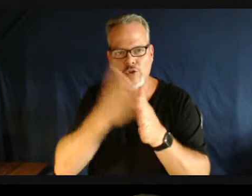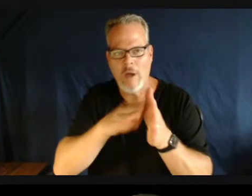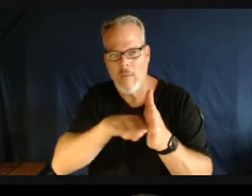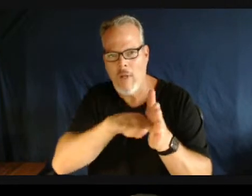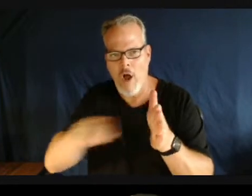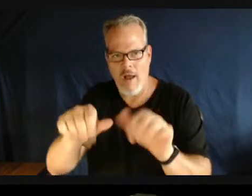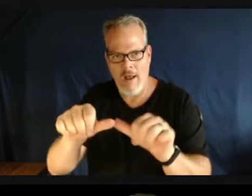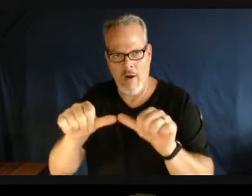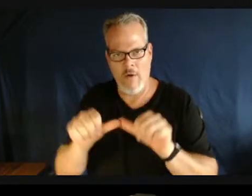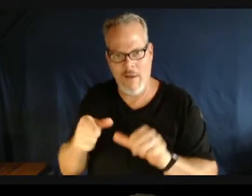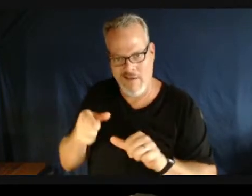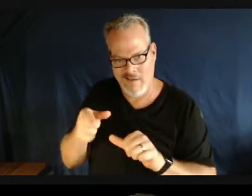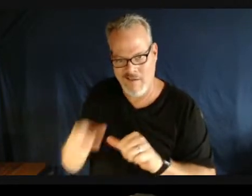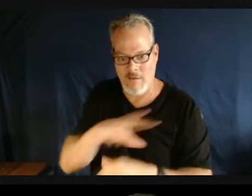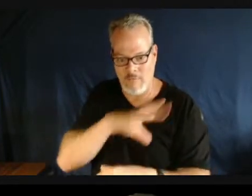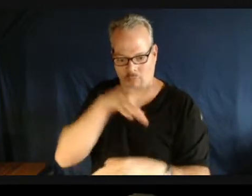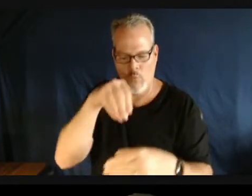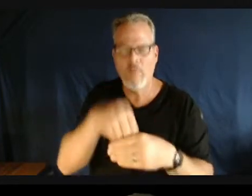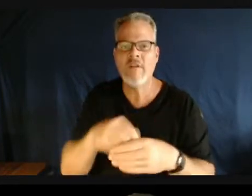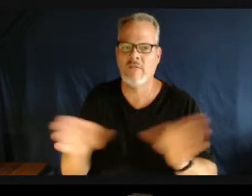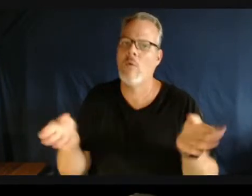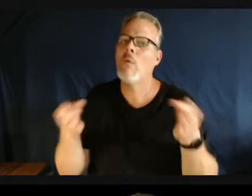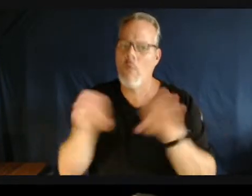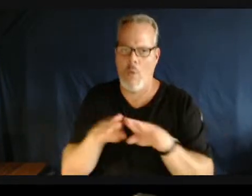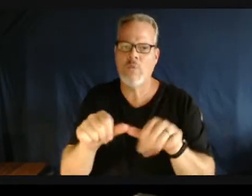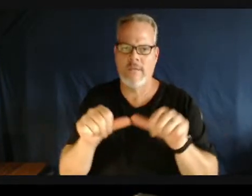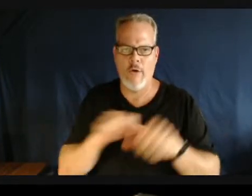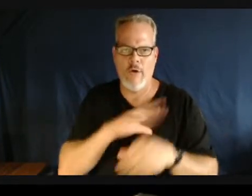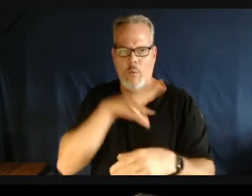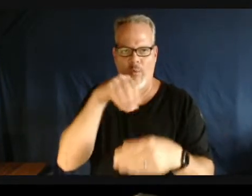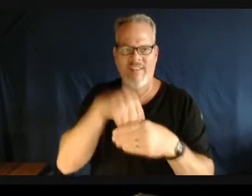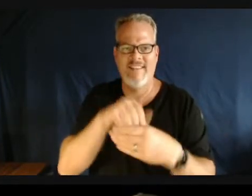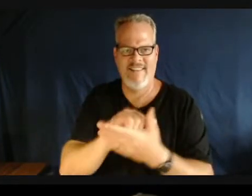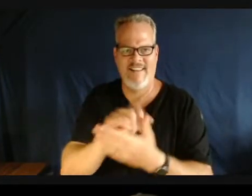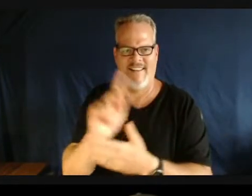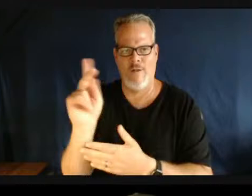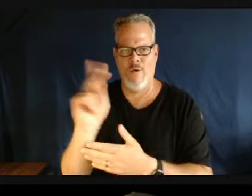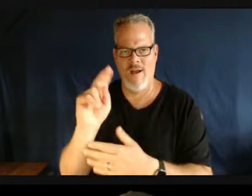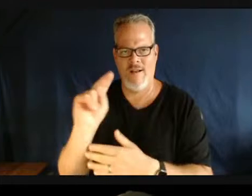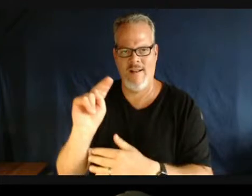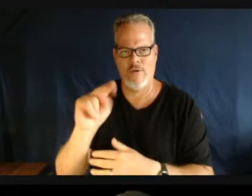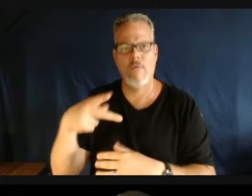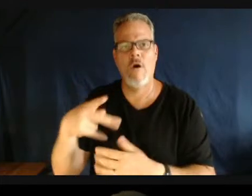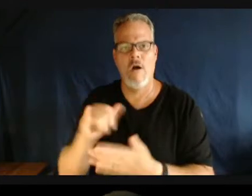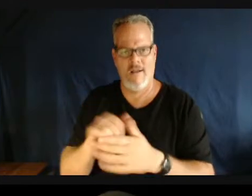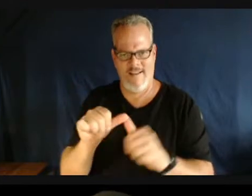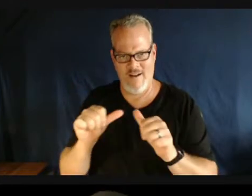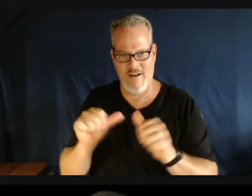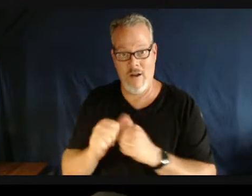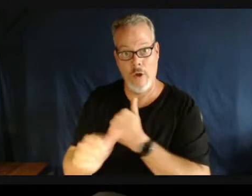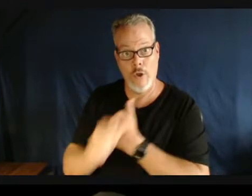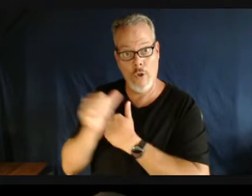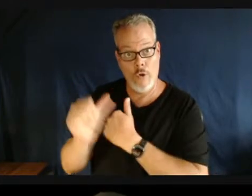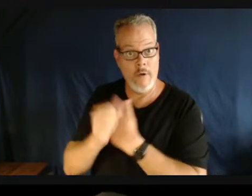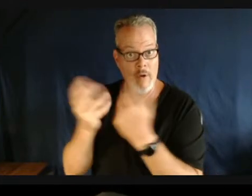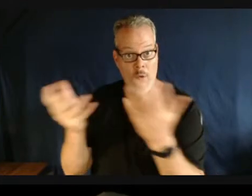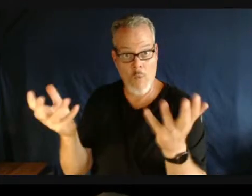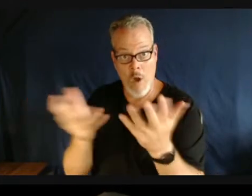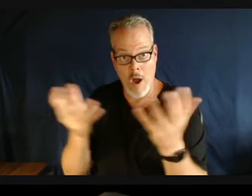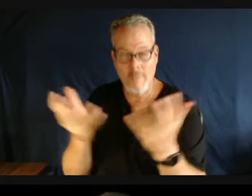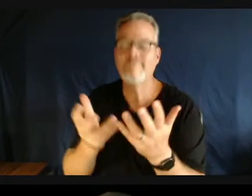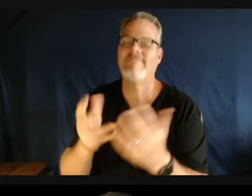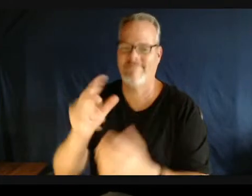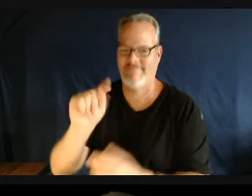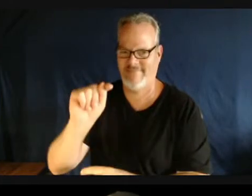this within a closed area in a national park and posing no threat to people, with the largest threat still being the